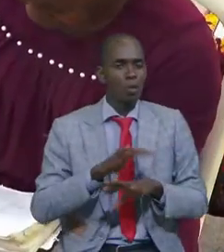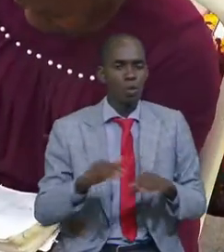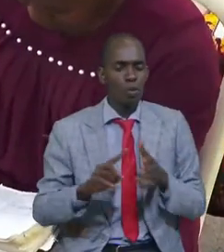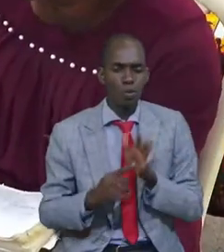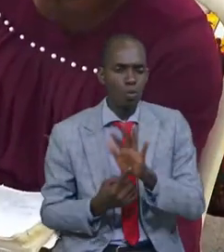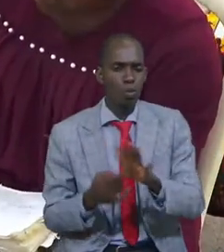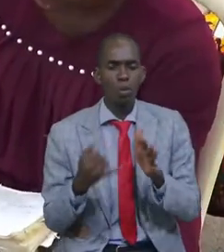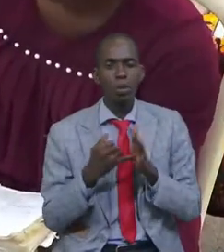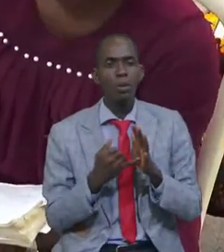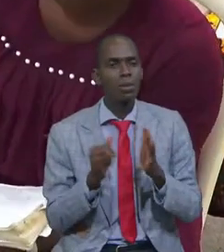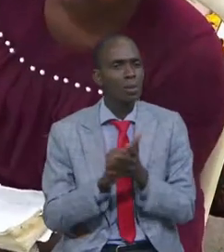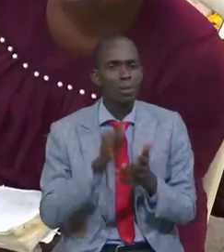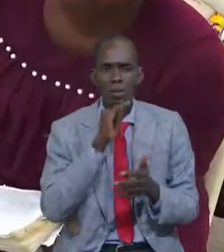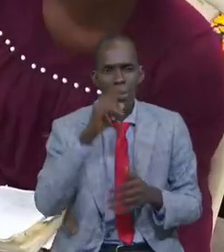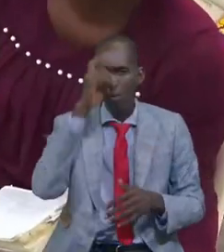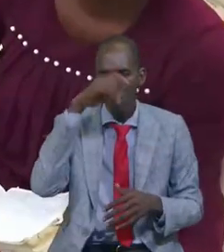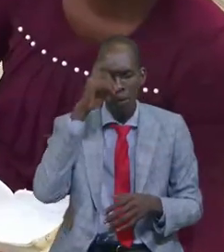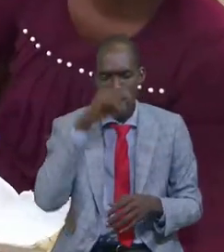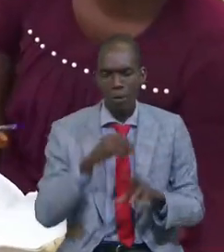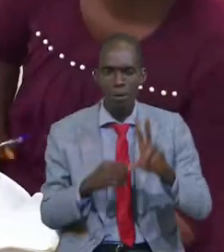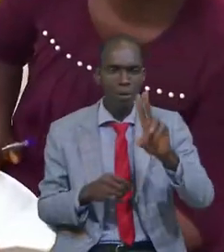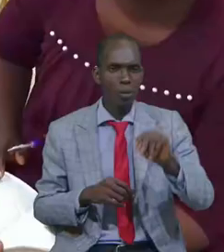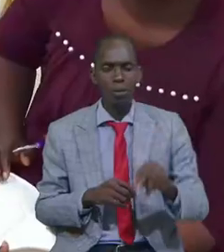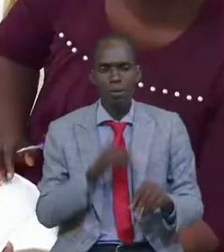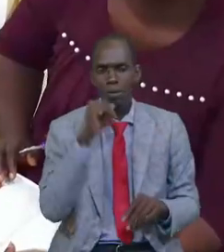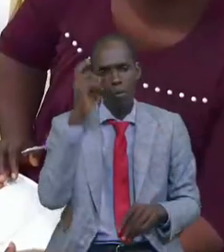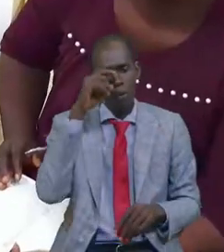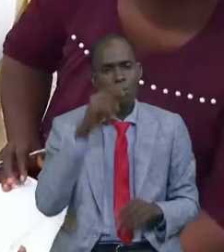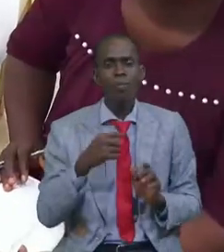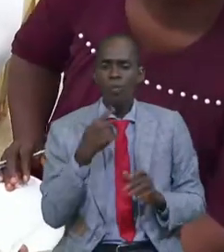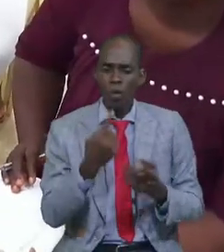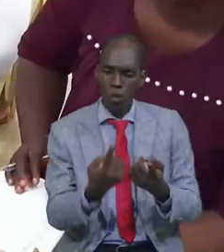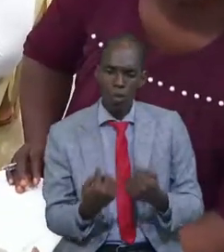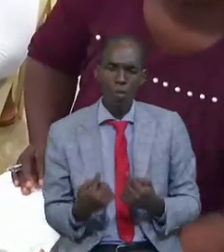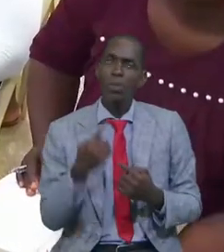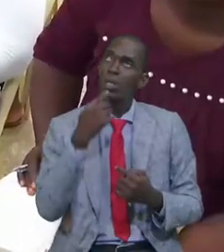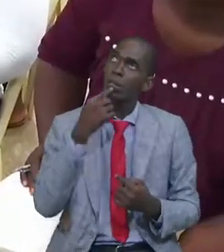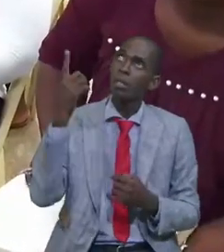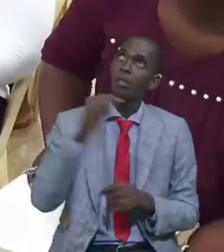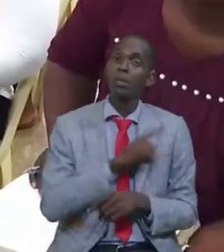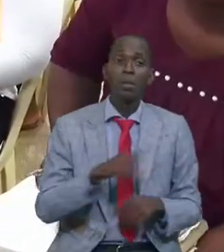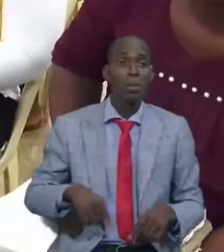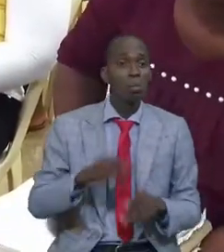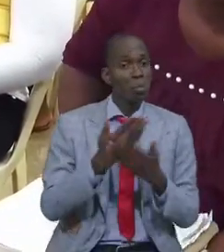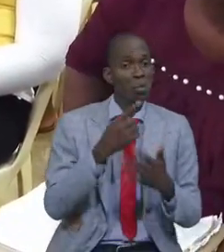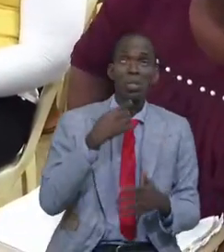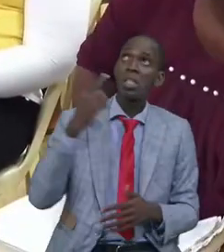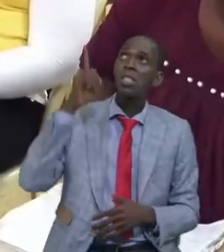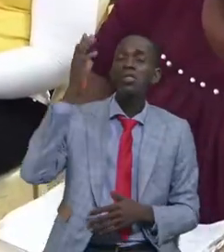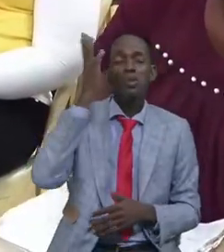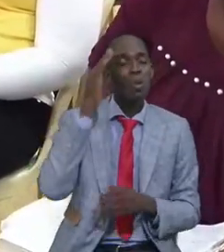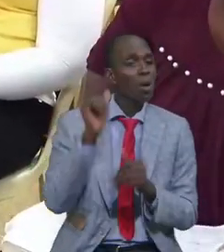wise. Come. Tell the Lord, after all, he knows everything we have done. He